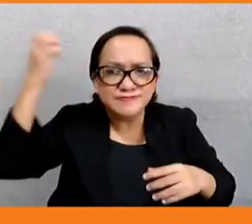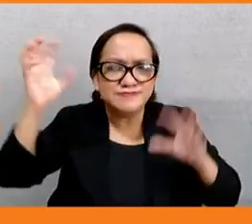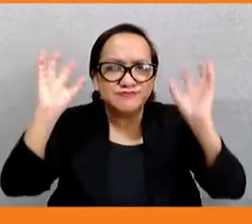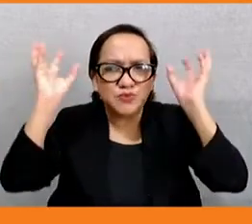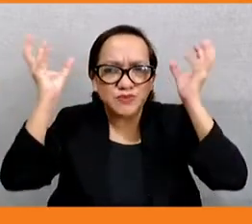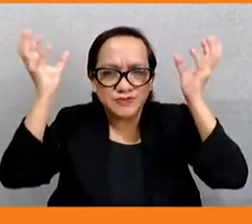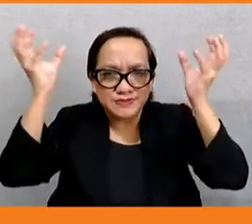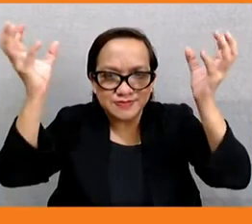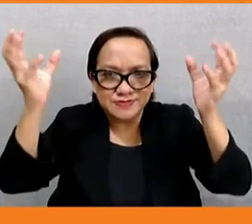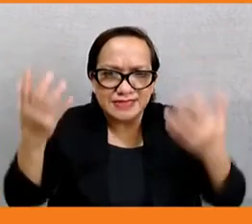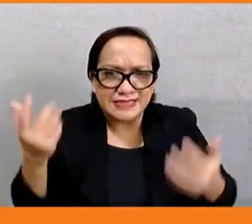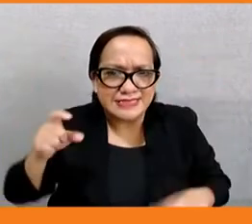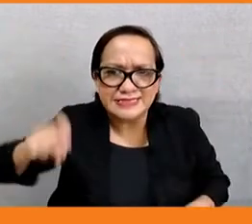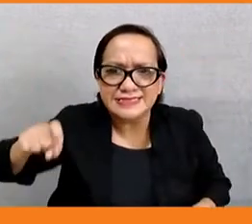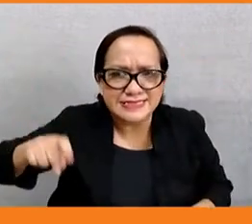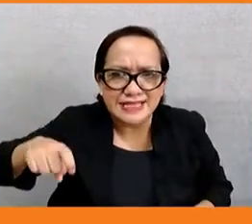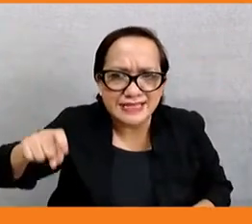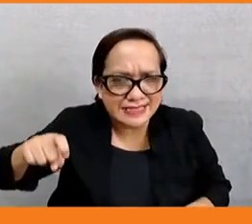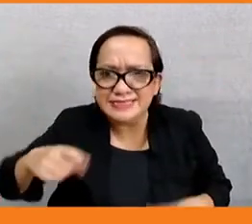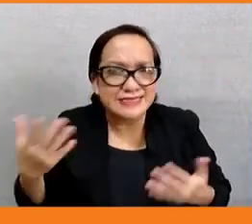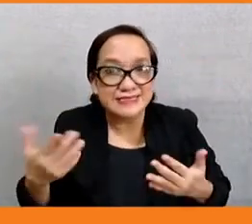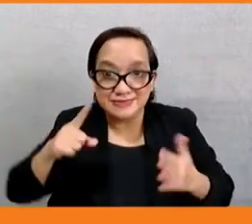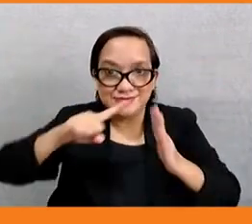now. And if and when,